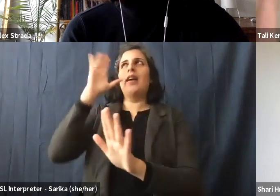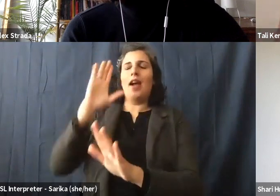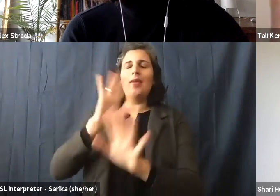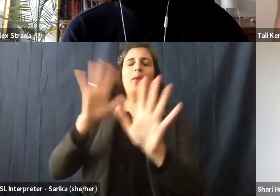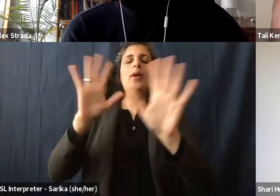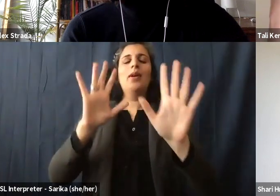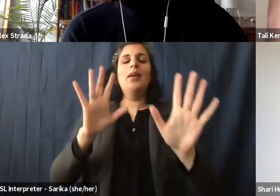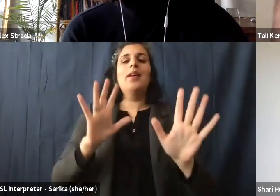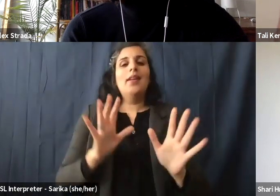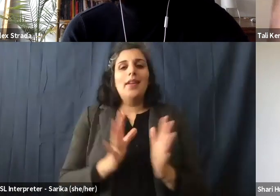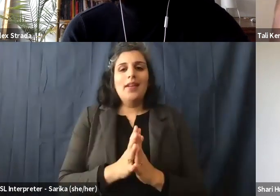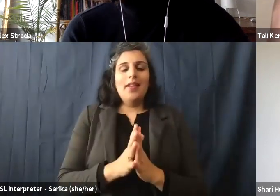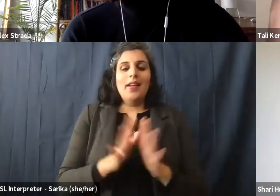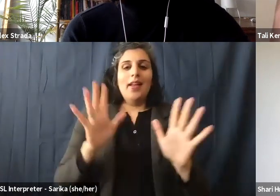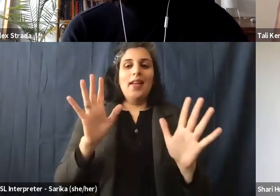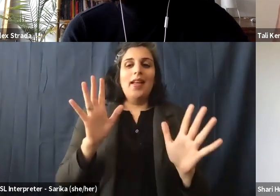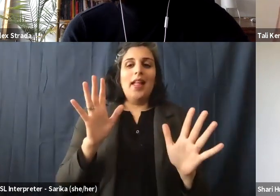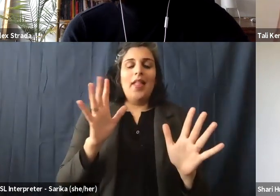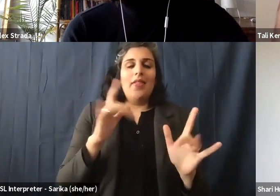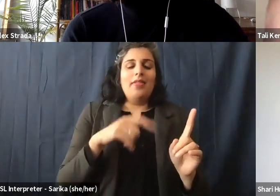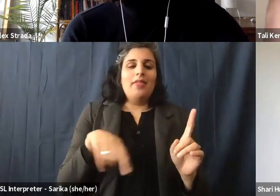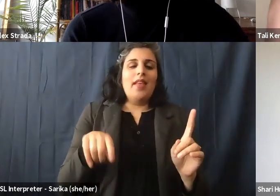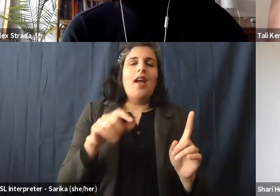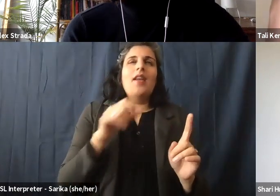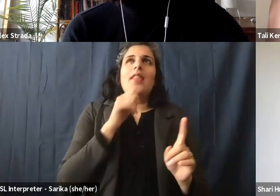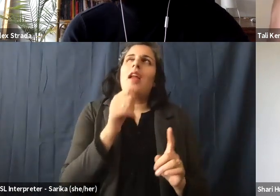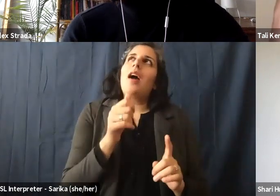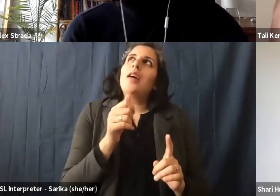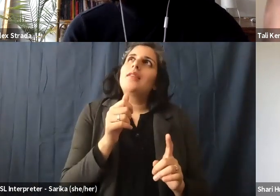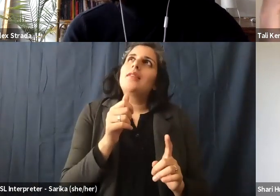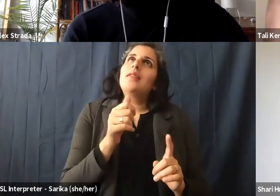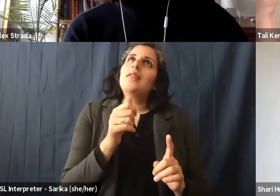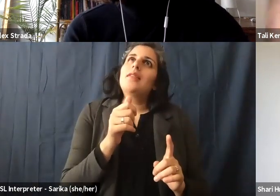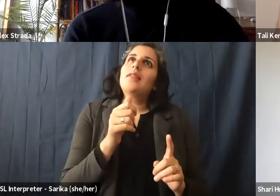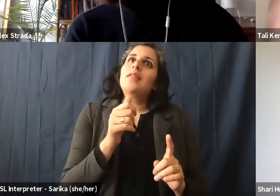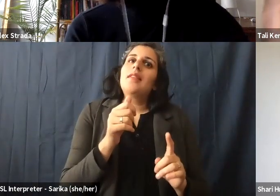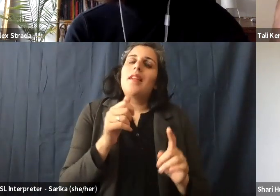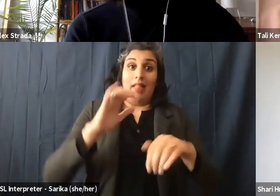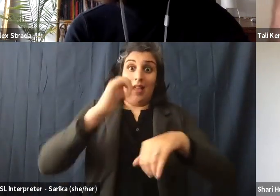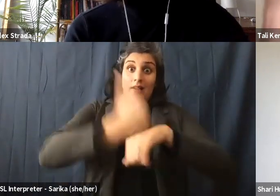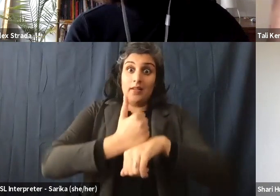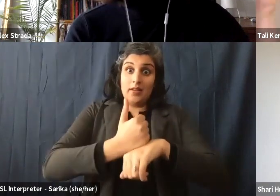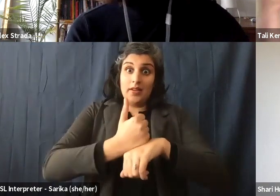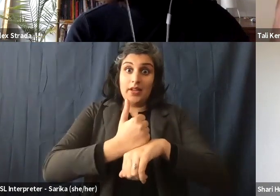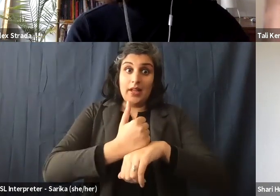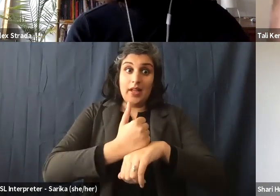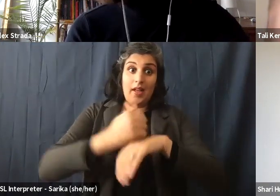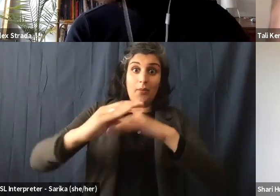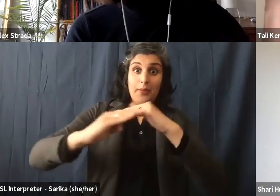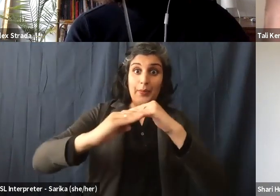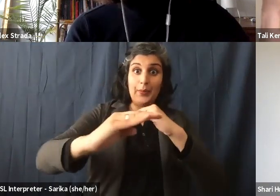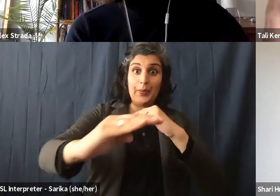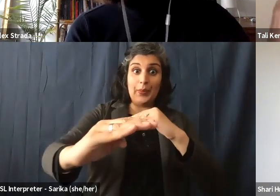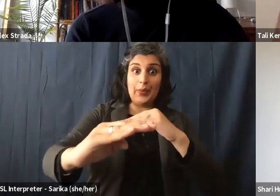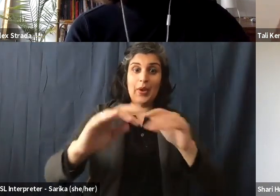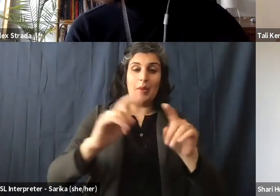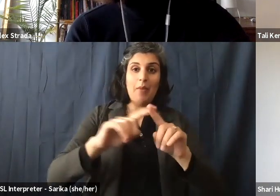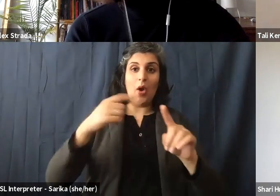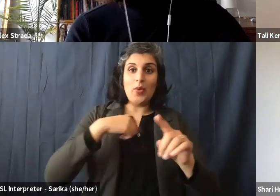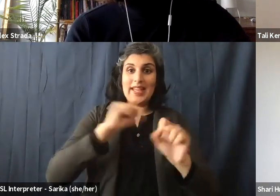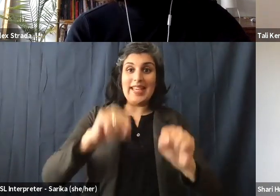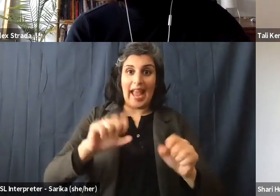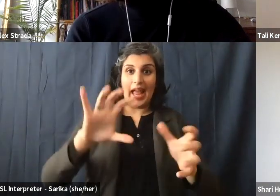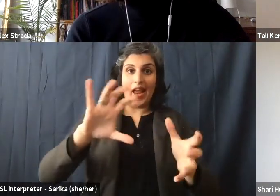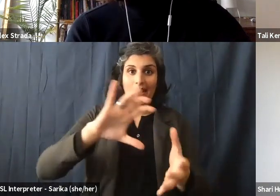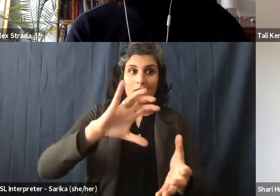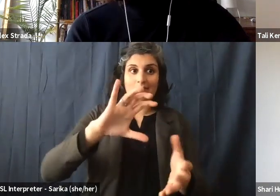not, they are, they're not stable. Like we can, they are stable, but we want to destabilize them. So I think